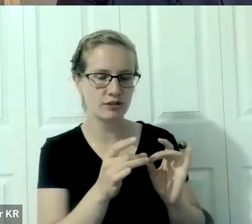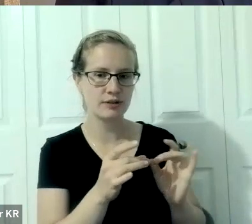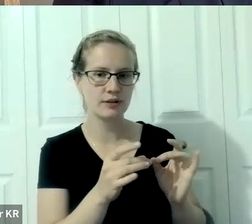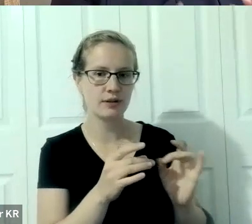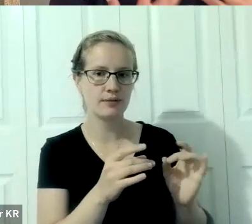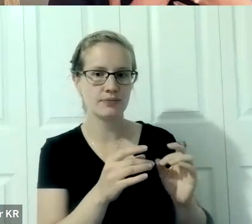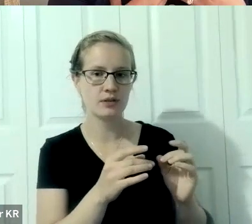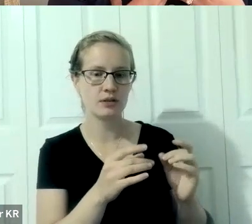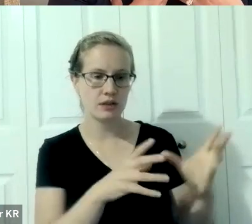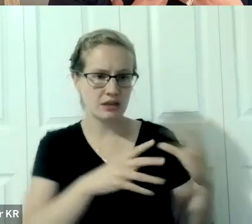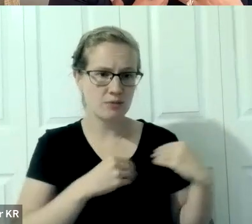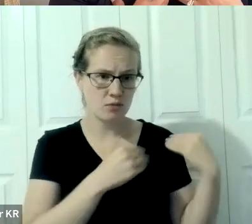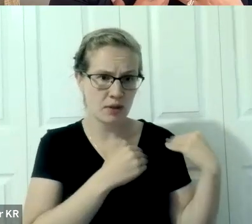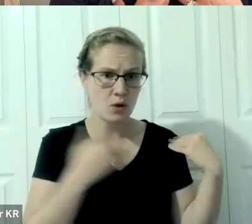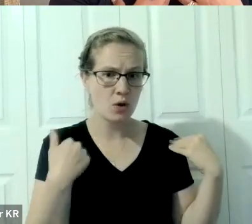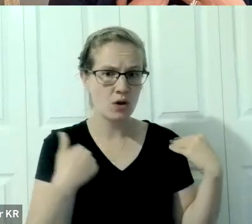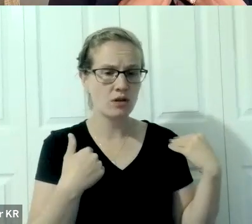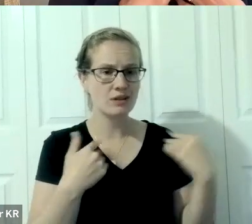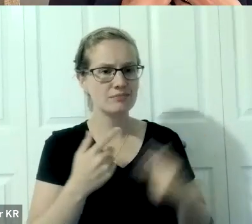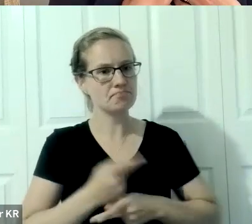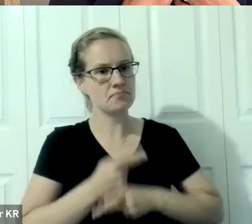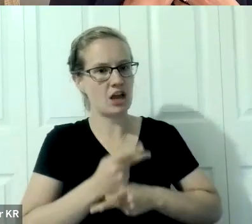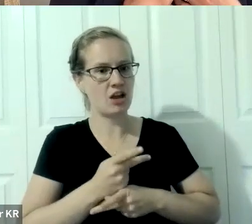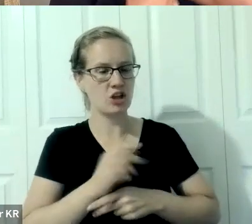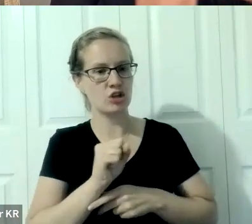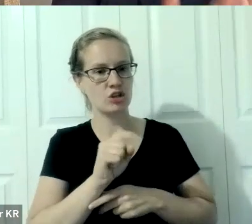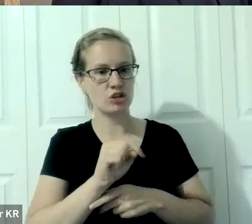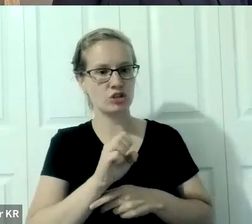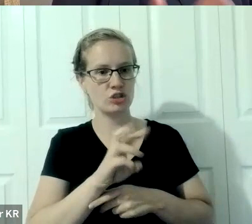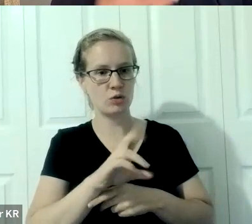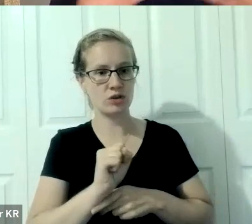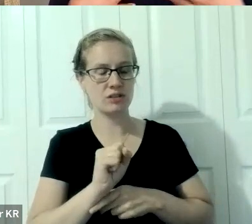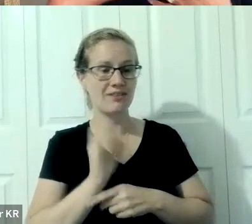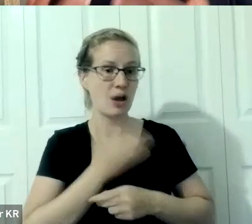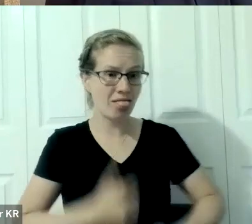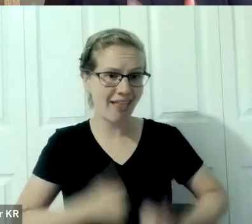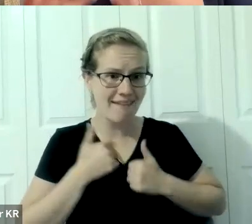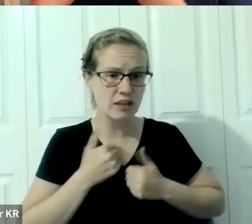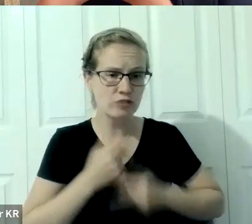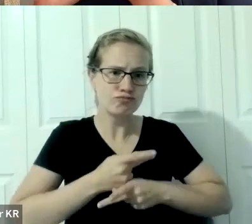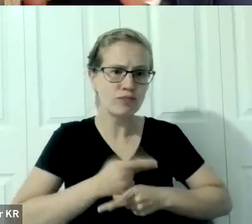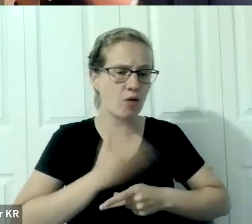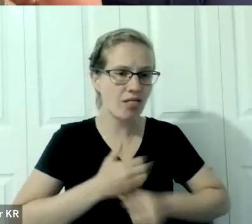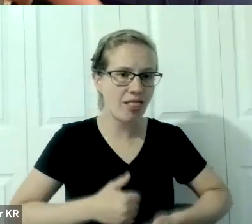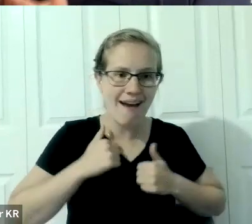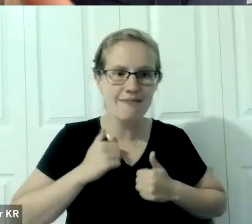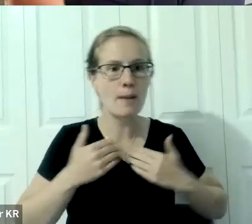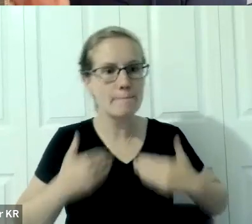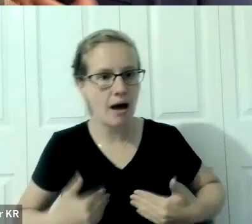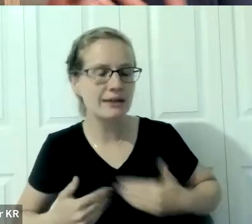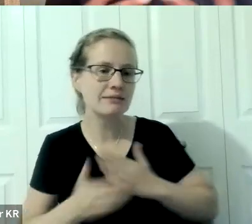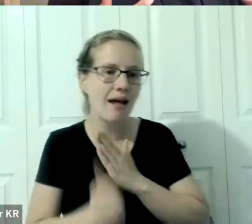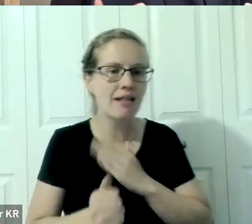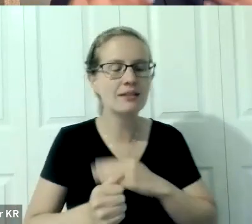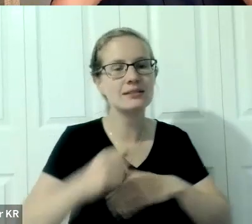responsibility for being stewards of their life, right? We're stewards of our body, we're stewards of our talent, we're stewards of our time,